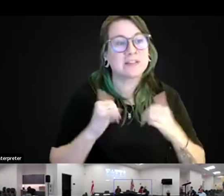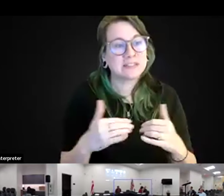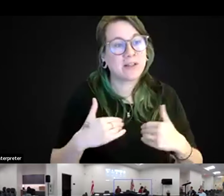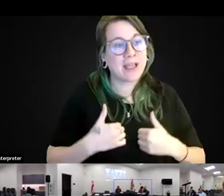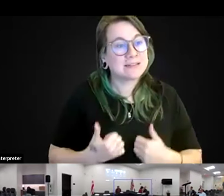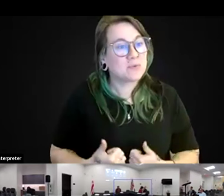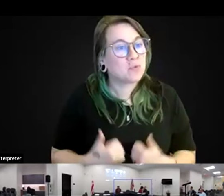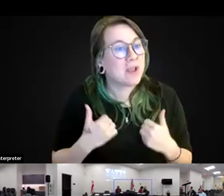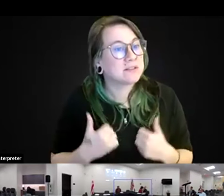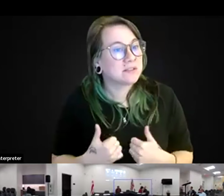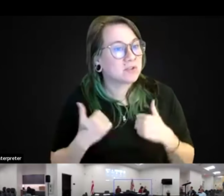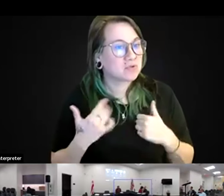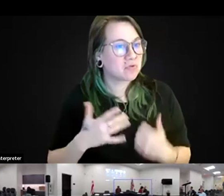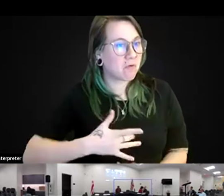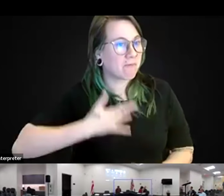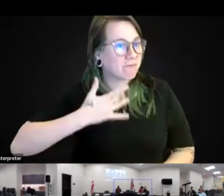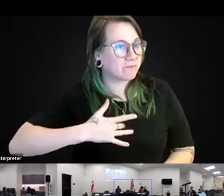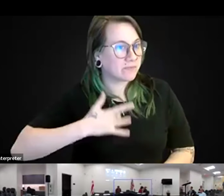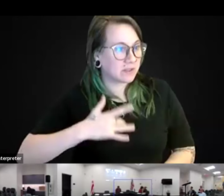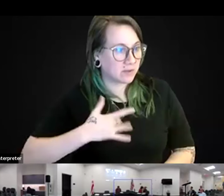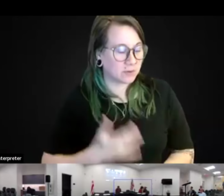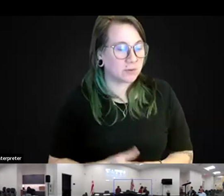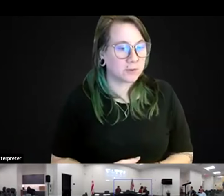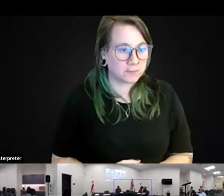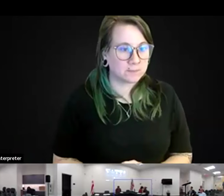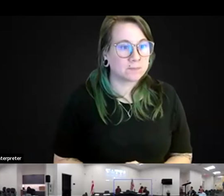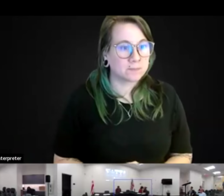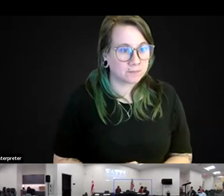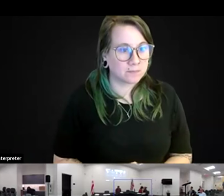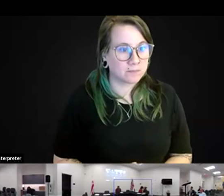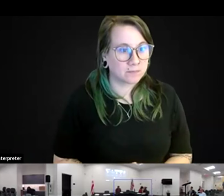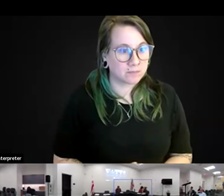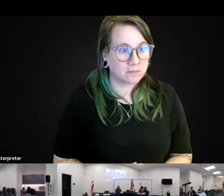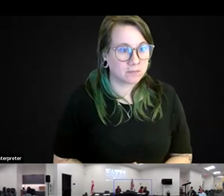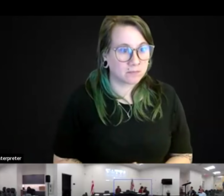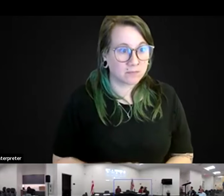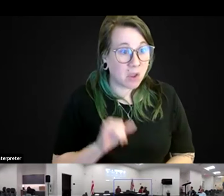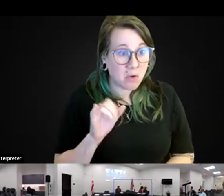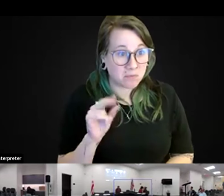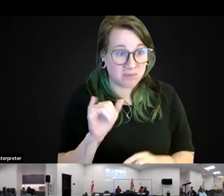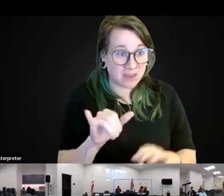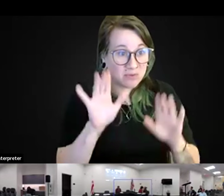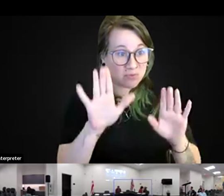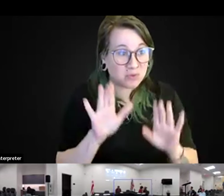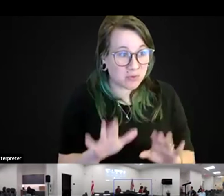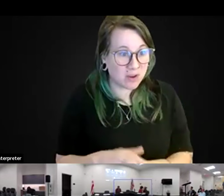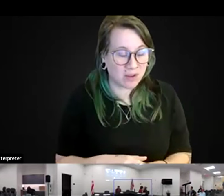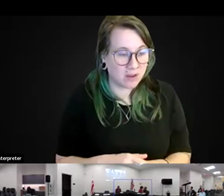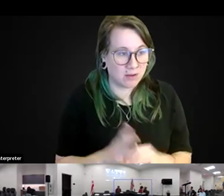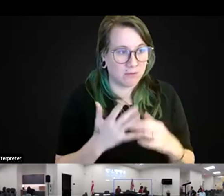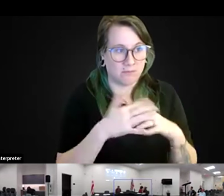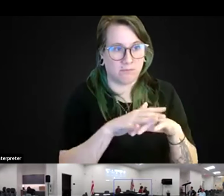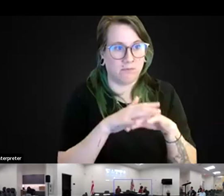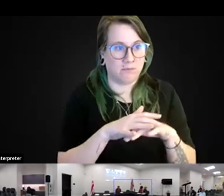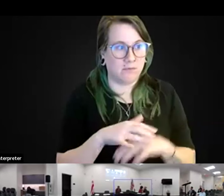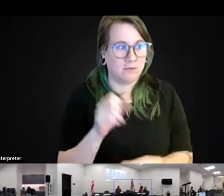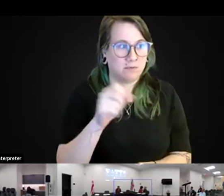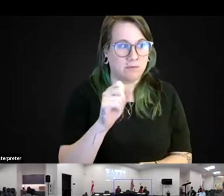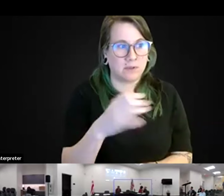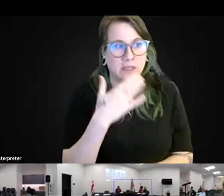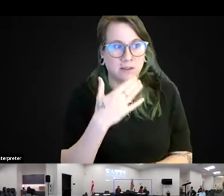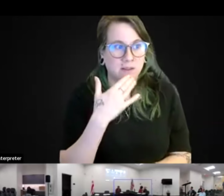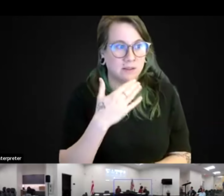feel. And No, Dwayne, that's Hey, yeah, Commissioner that's Rose. great. Yep. That's Thank you great. so much for that. Yep. Thank you.